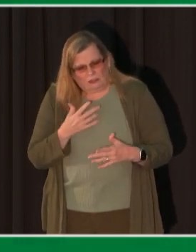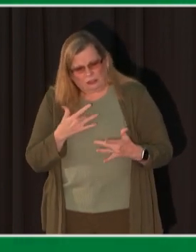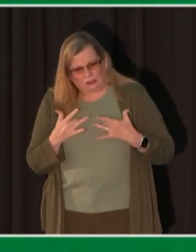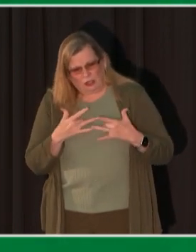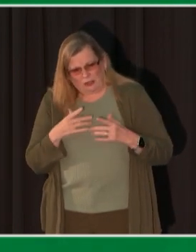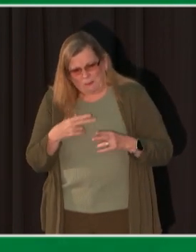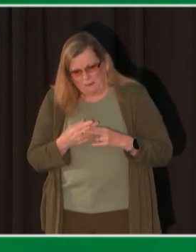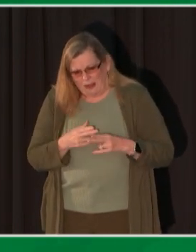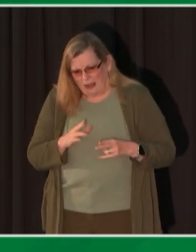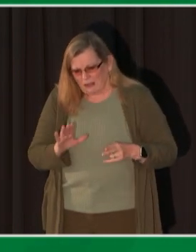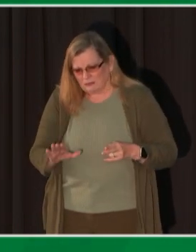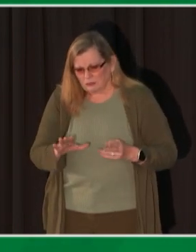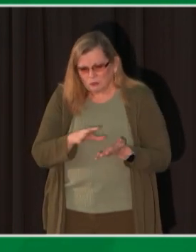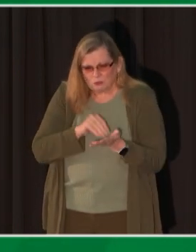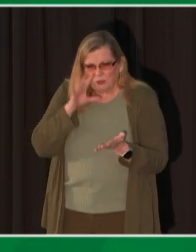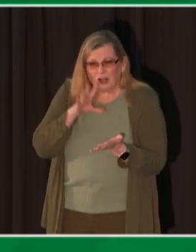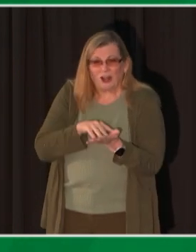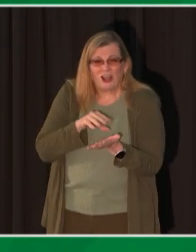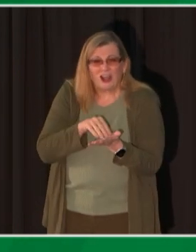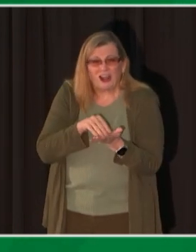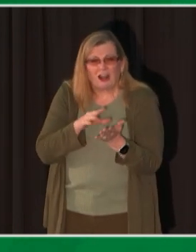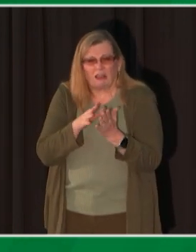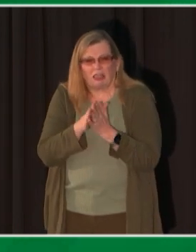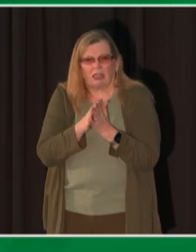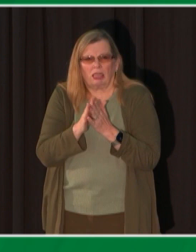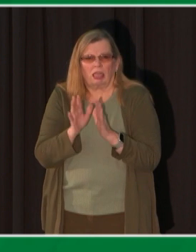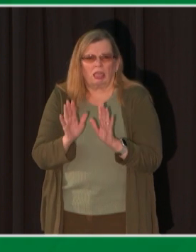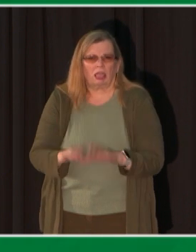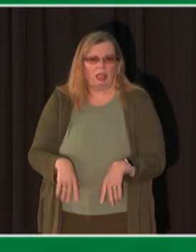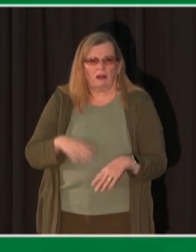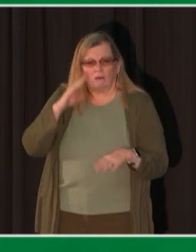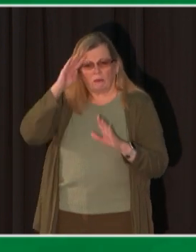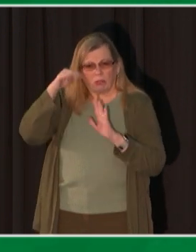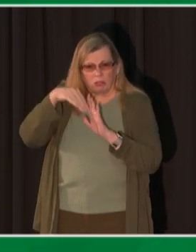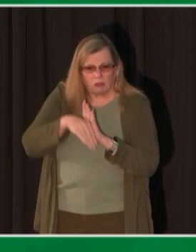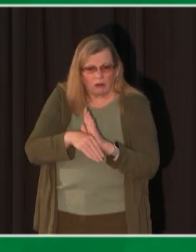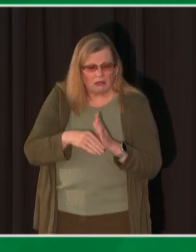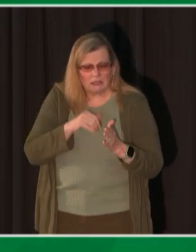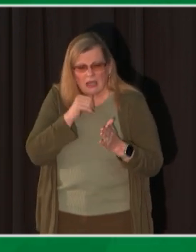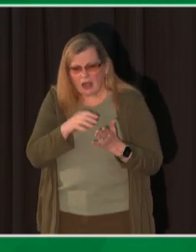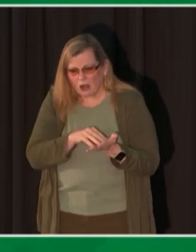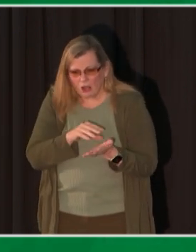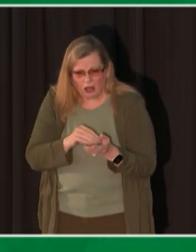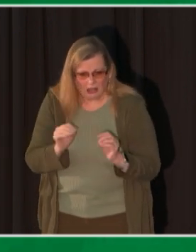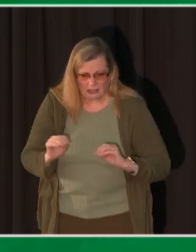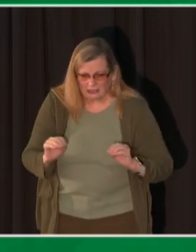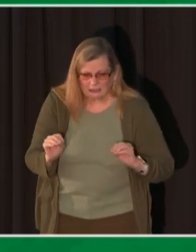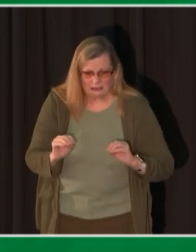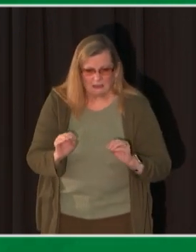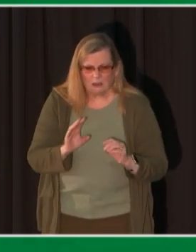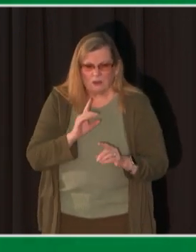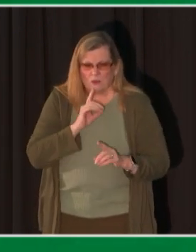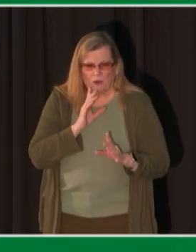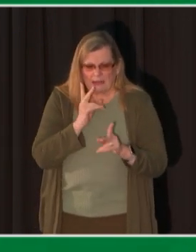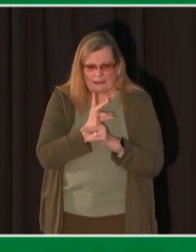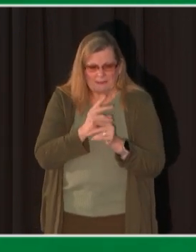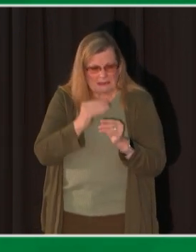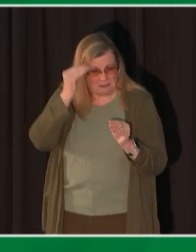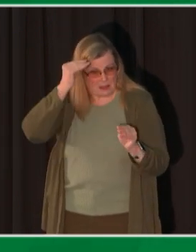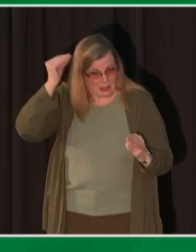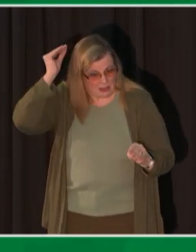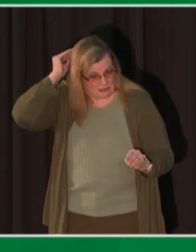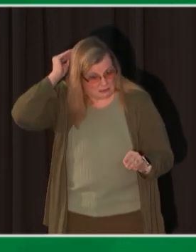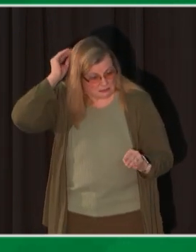emotional well-being of our young people. So we continue to keep all of that in mind as we move forward. I